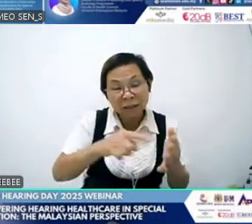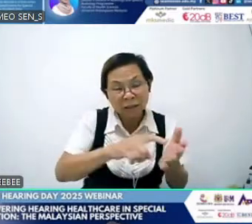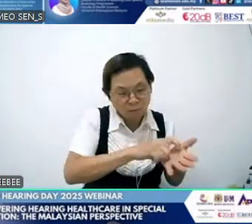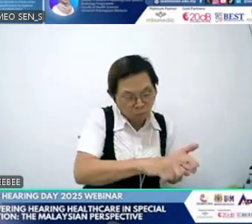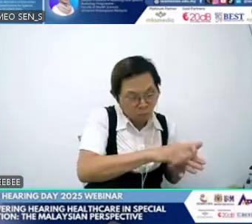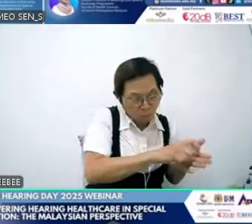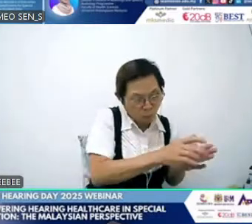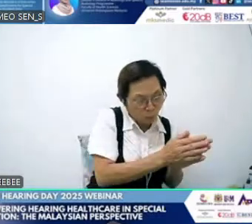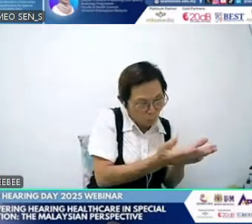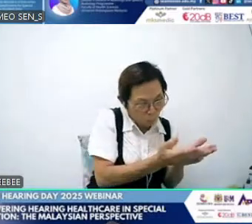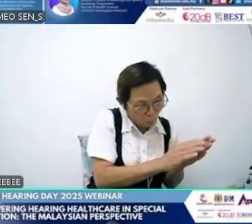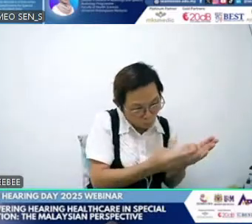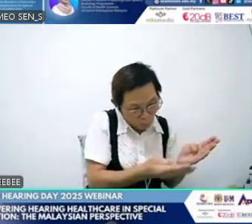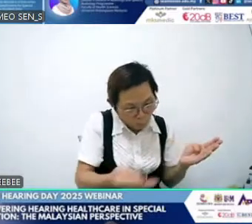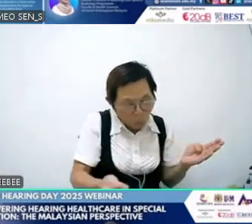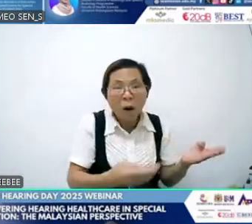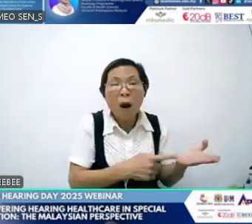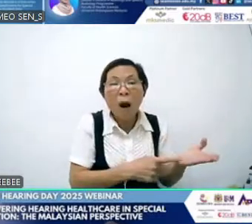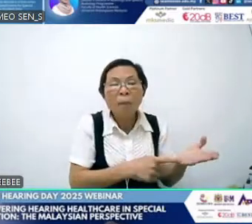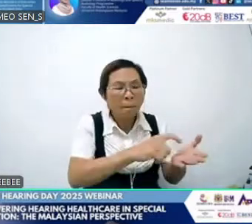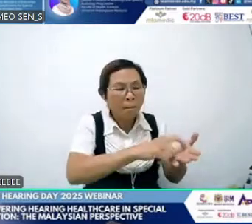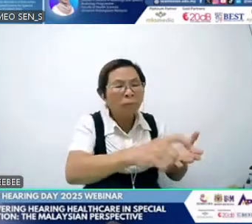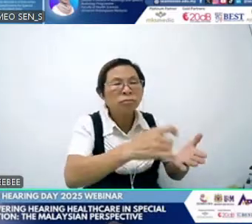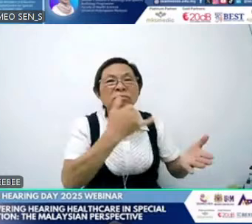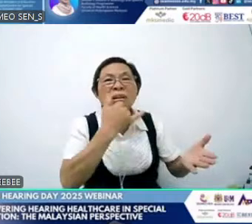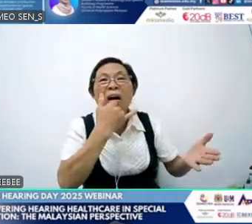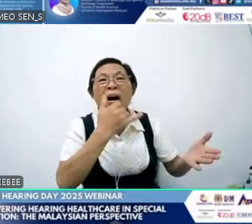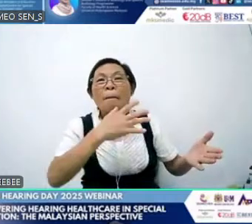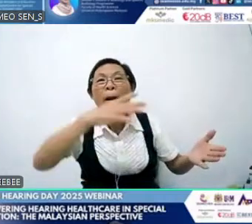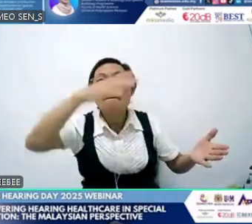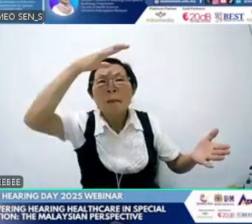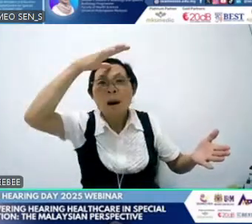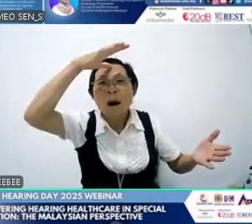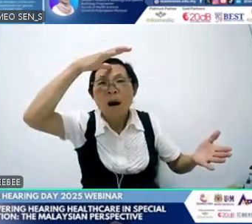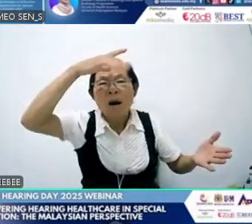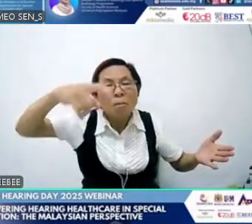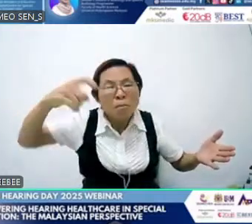manual can get easily misplaced just when parents need them the most.